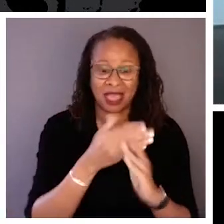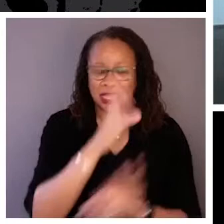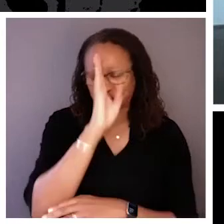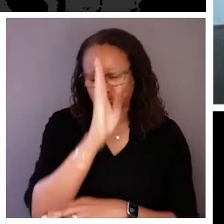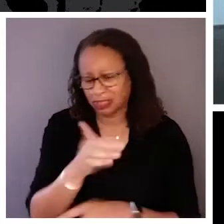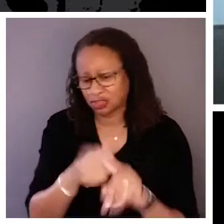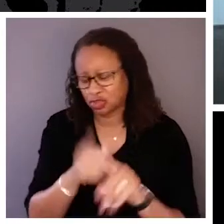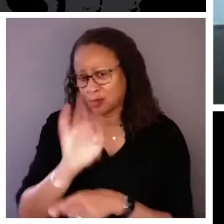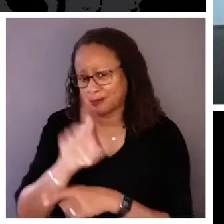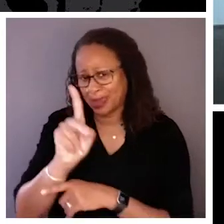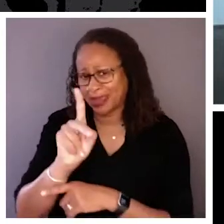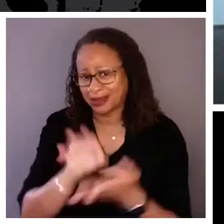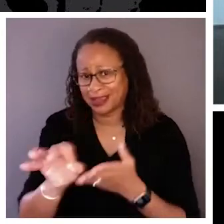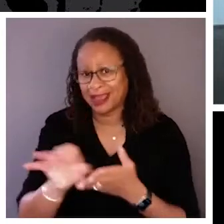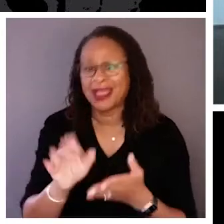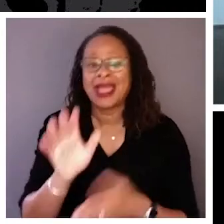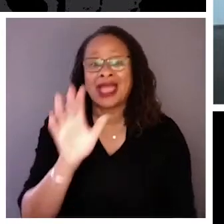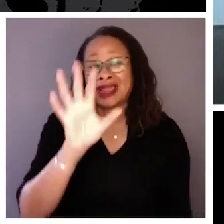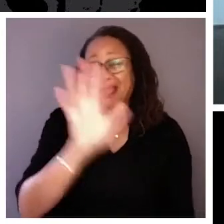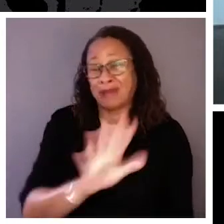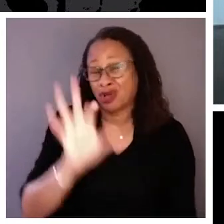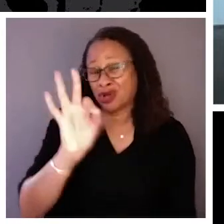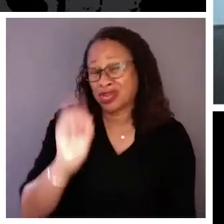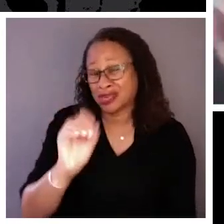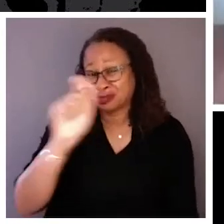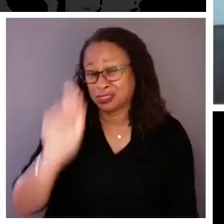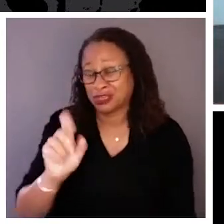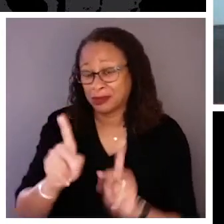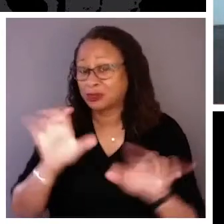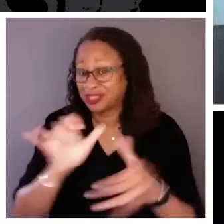about 90% of people did last year,